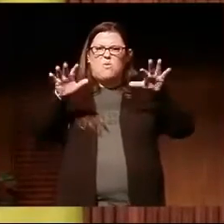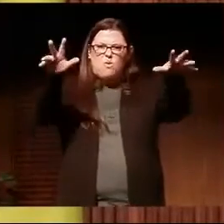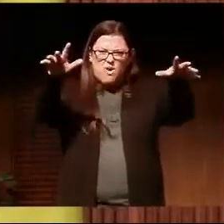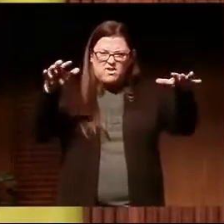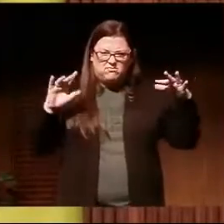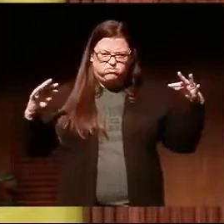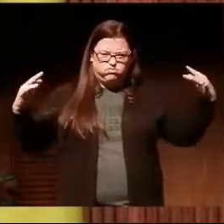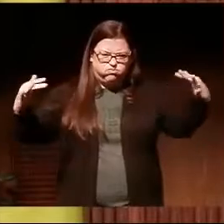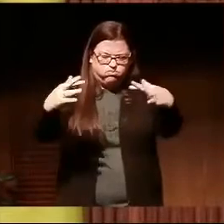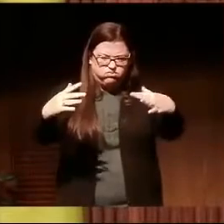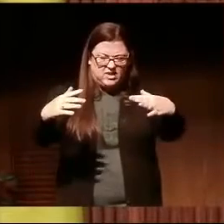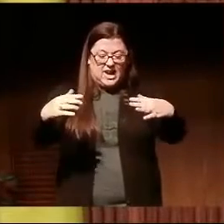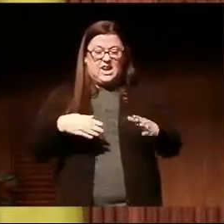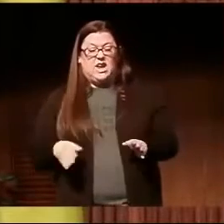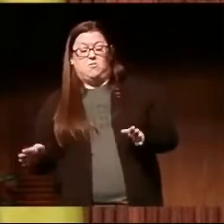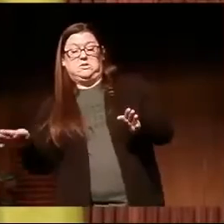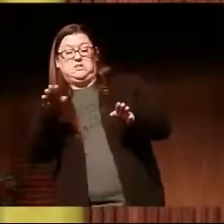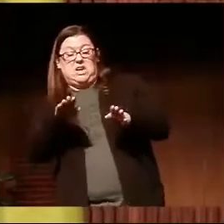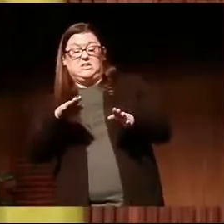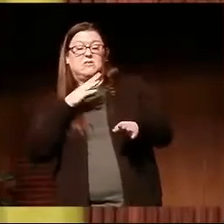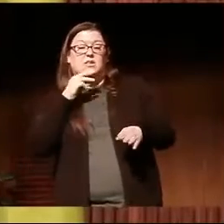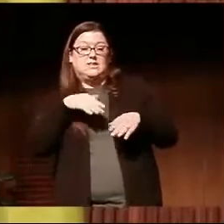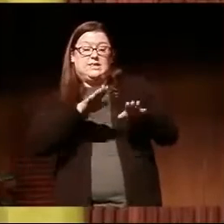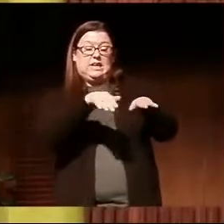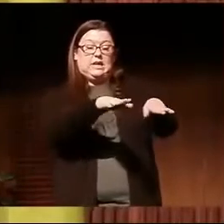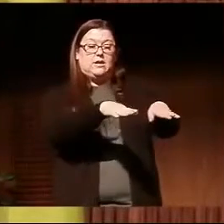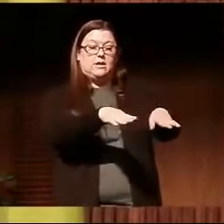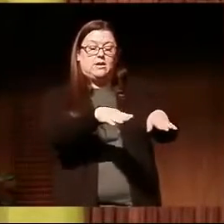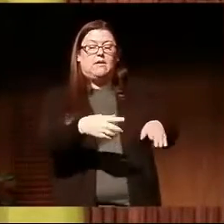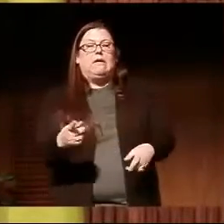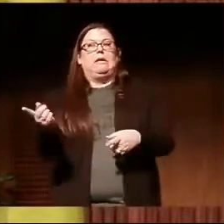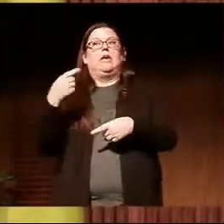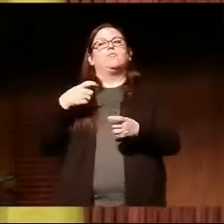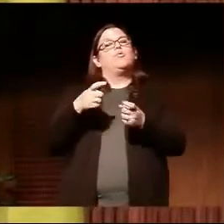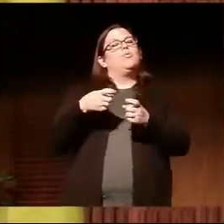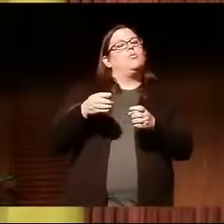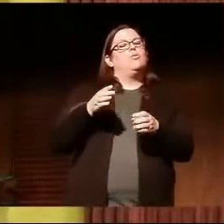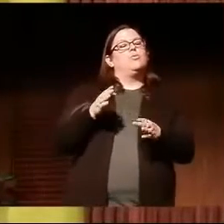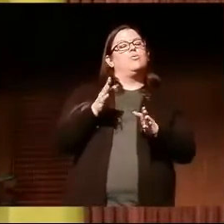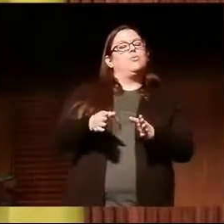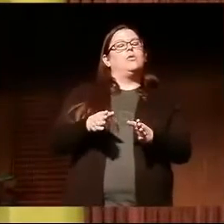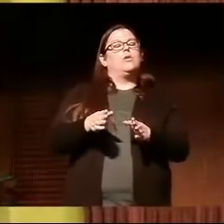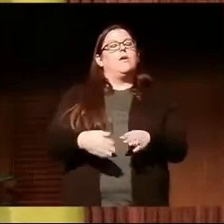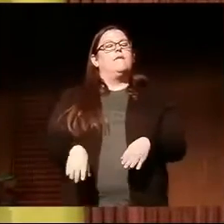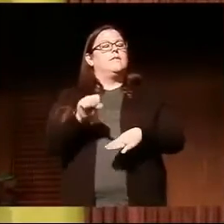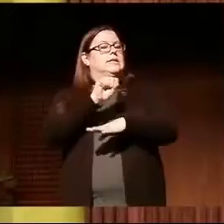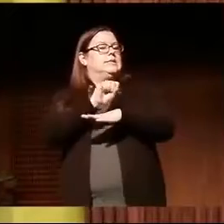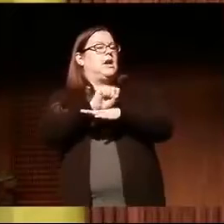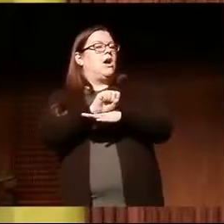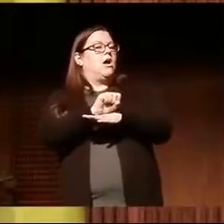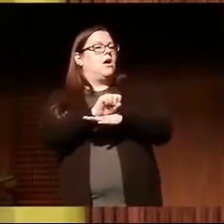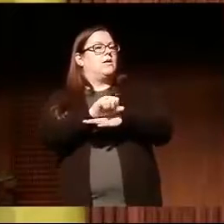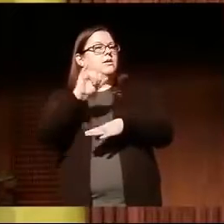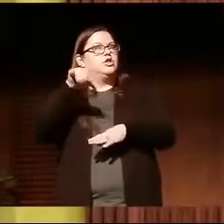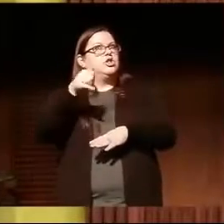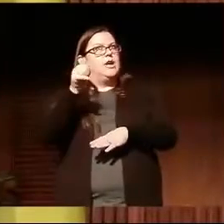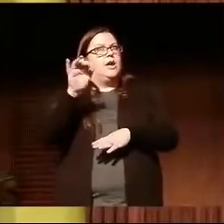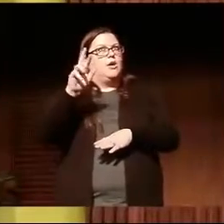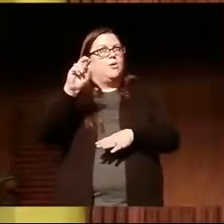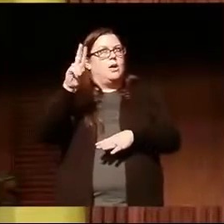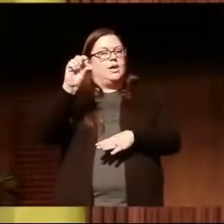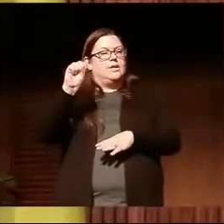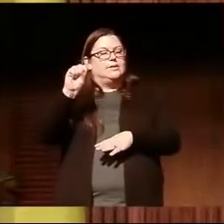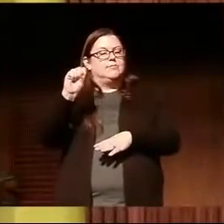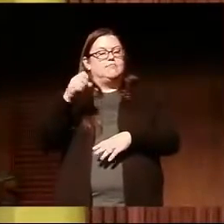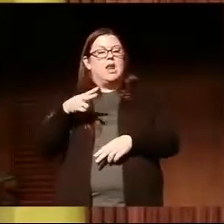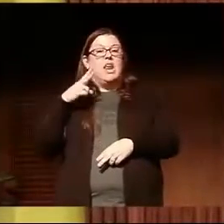beside the sea. Then came one of the rulers of the synagogue, Jairus by name, and seeing him, he